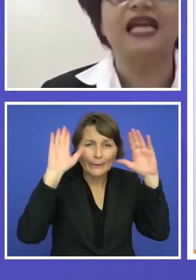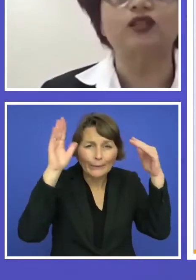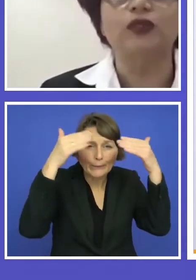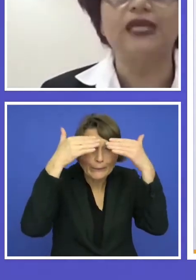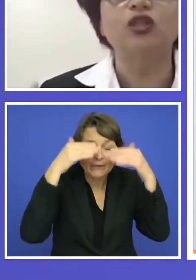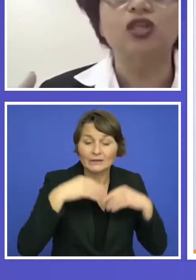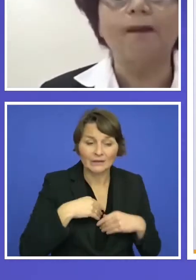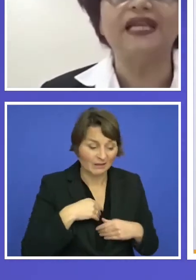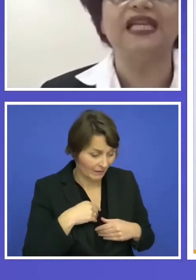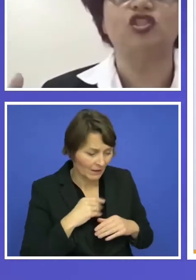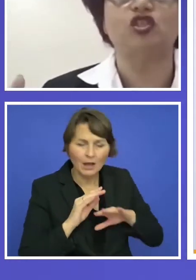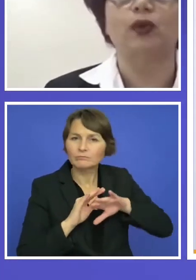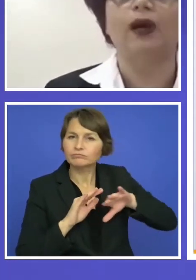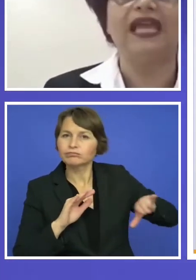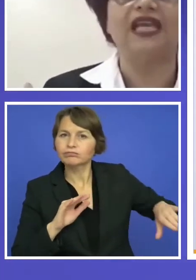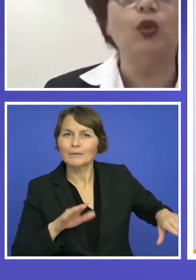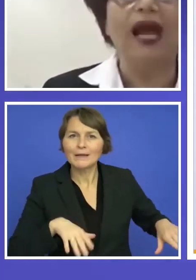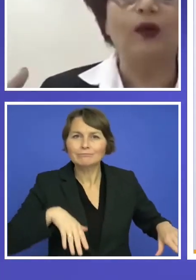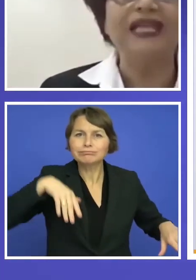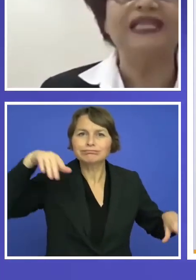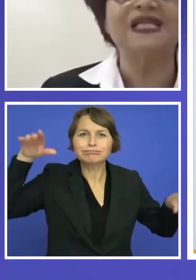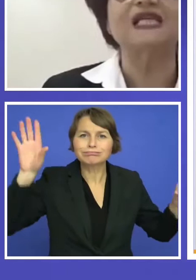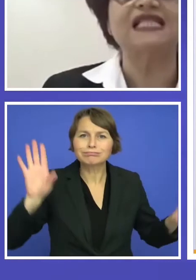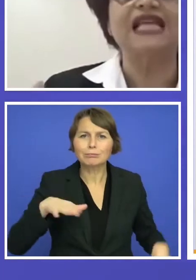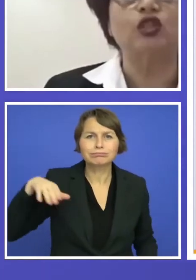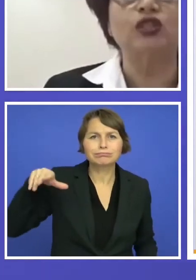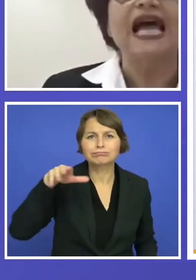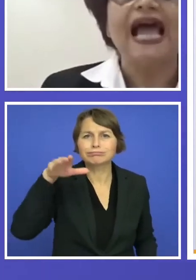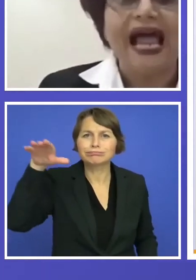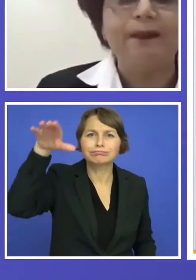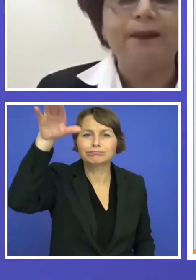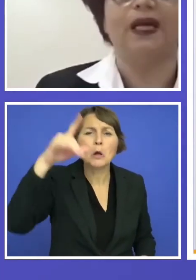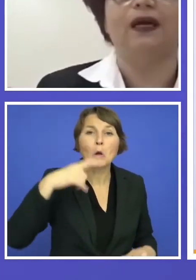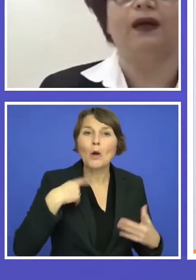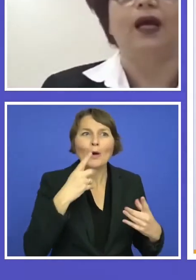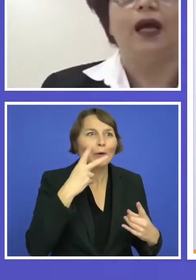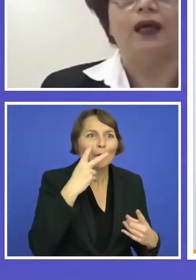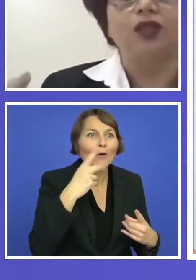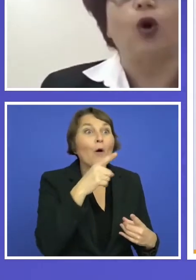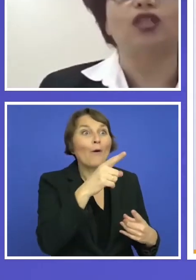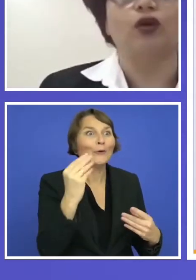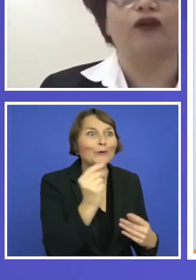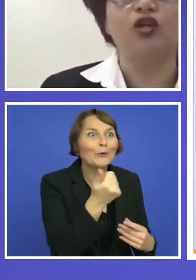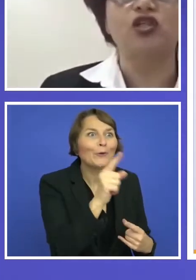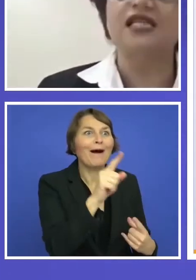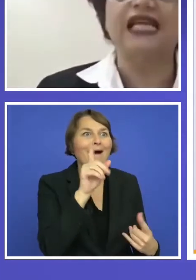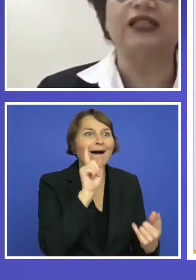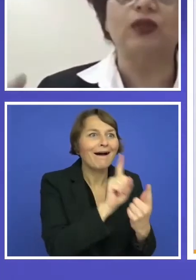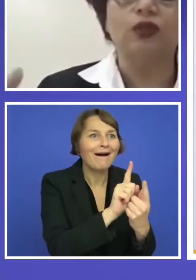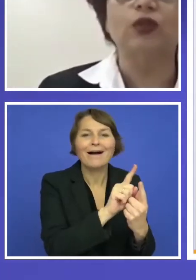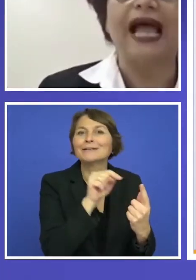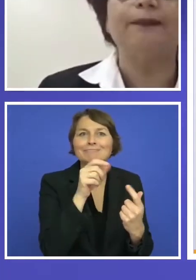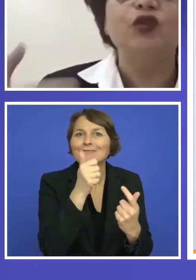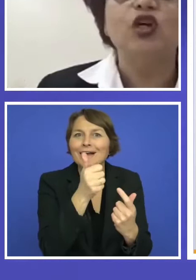I always try to keep good company, to make new acquaintances that could help the Order of Nurses,